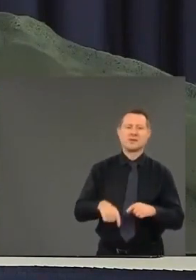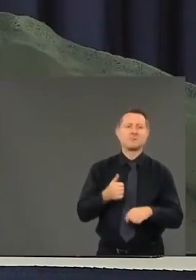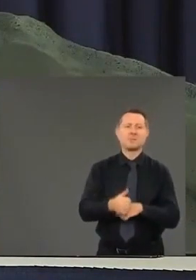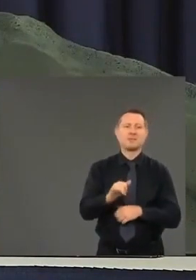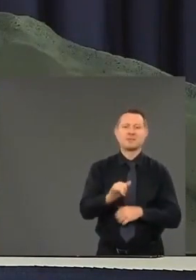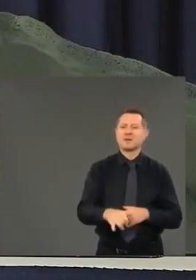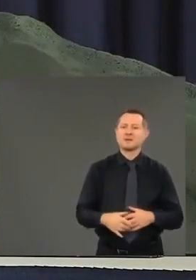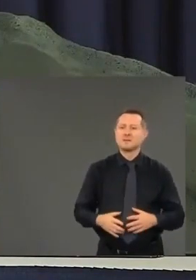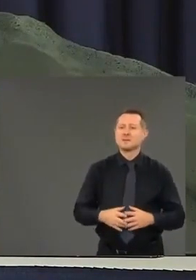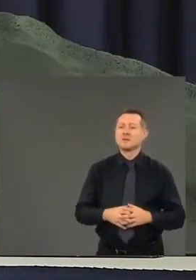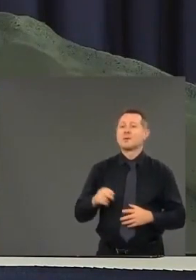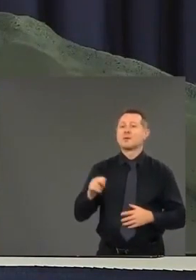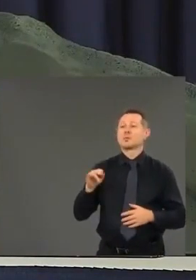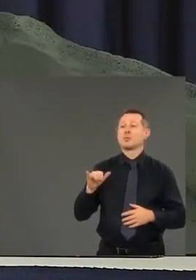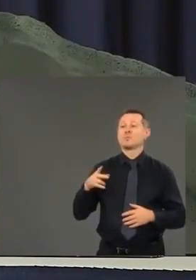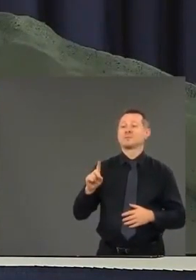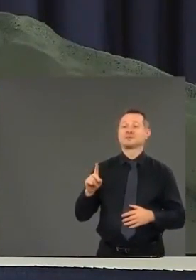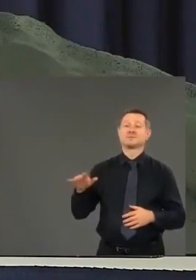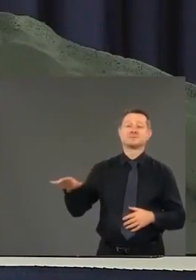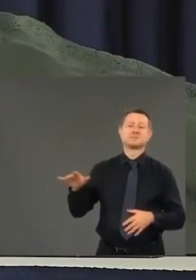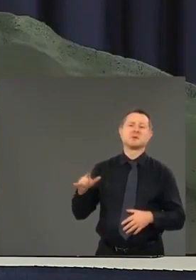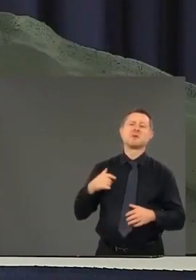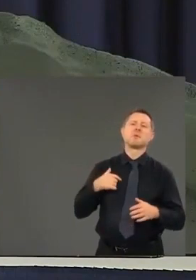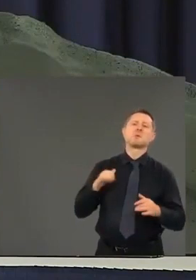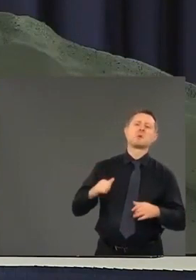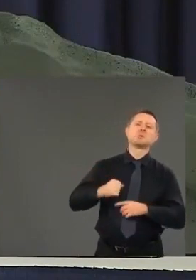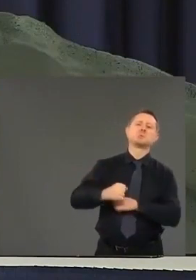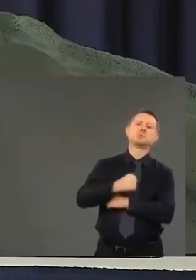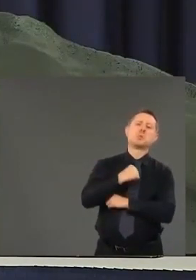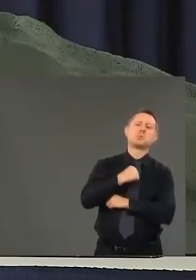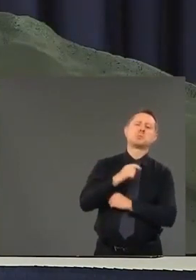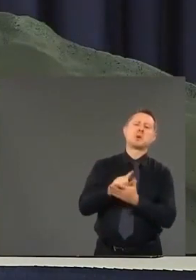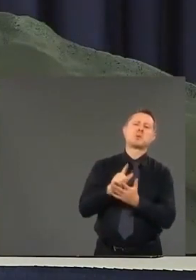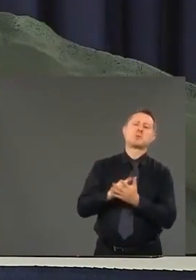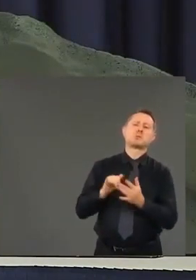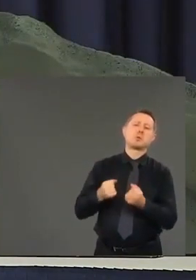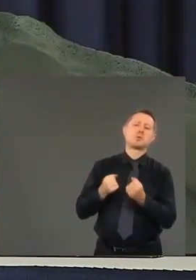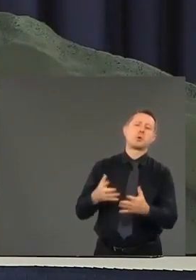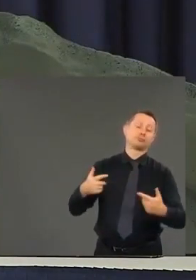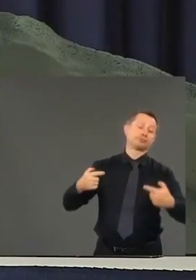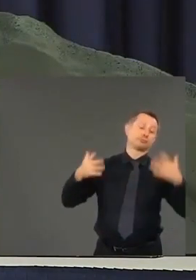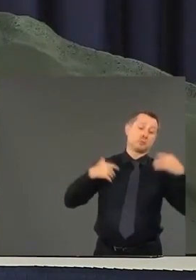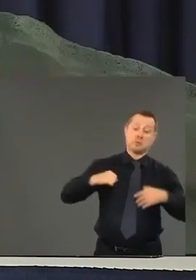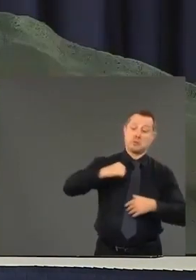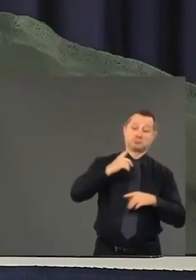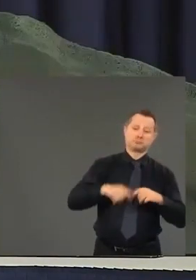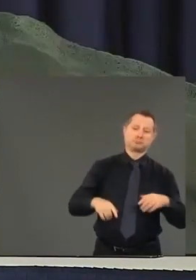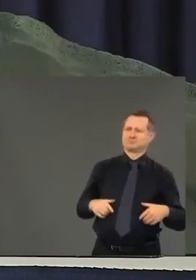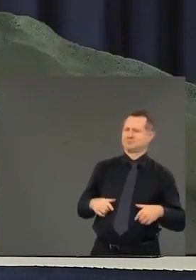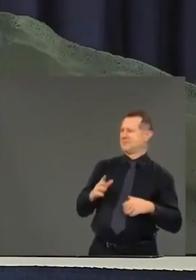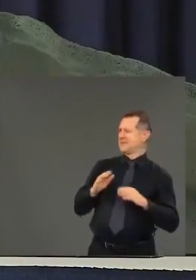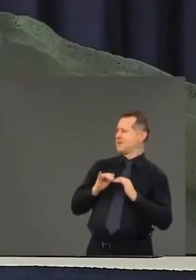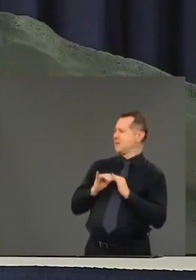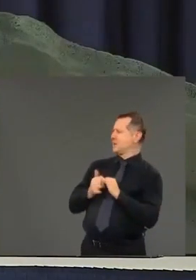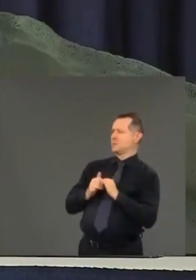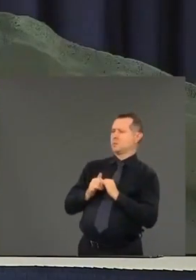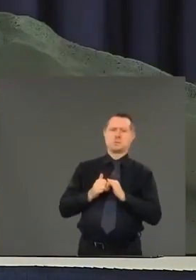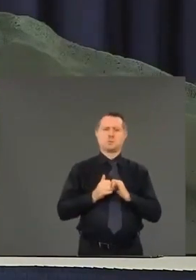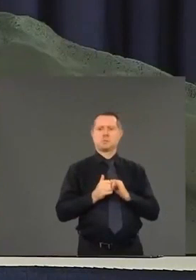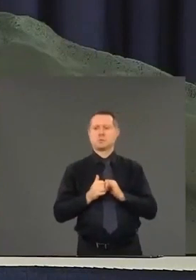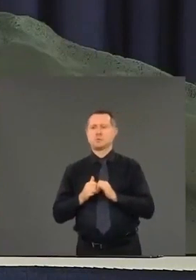NYPD also suggested it was the chokehold law that we just signed. How could it be the chokehold law? It